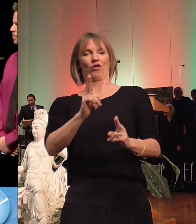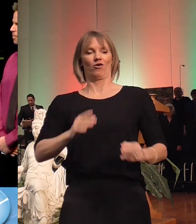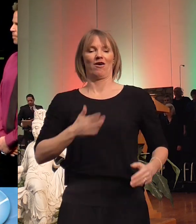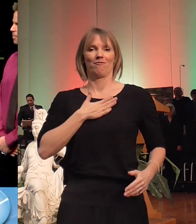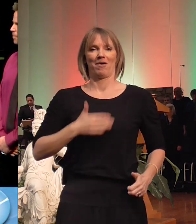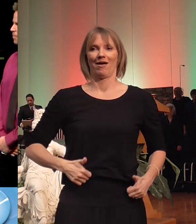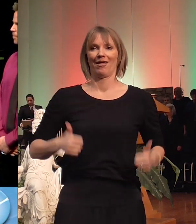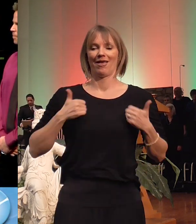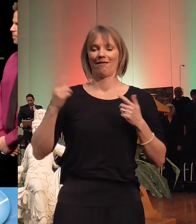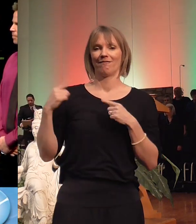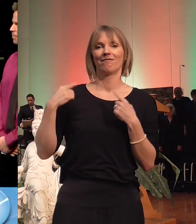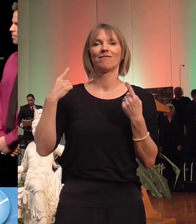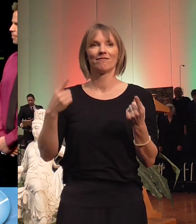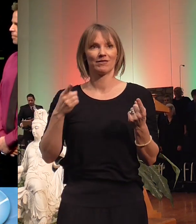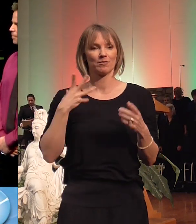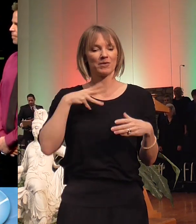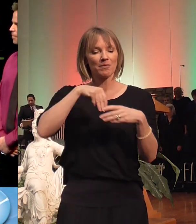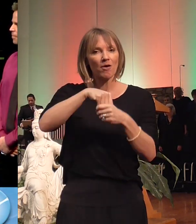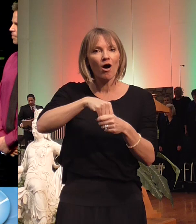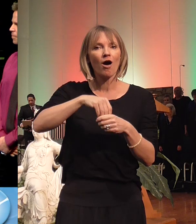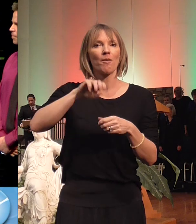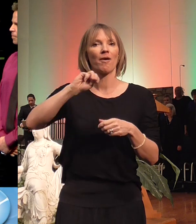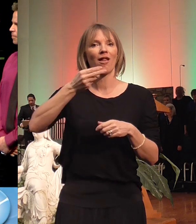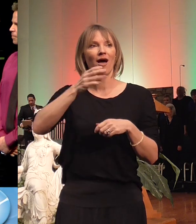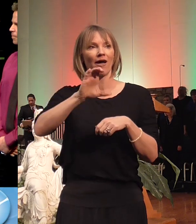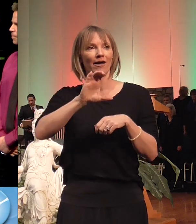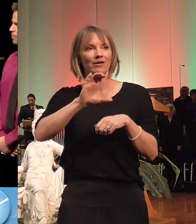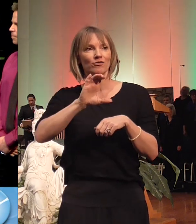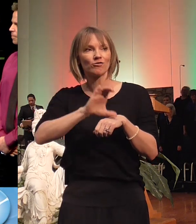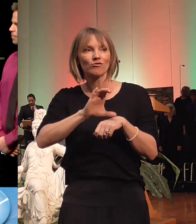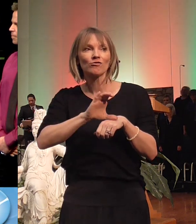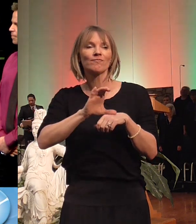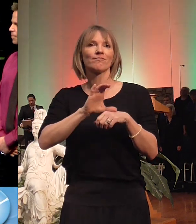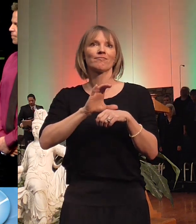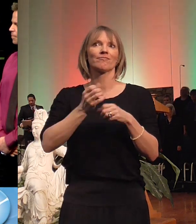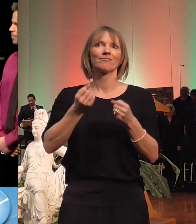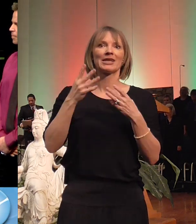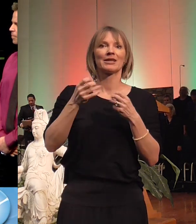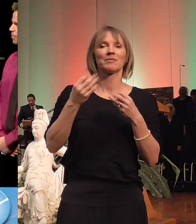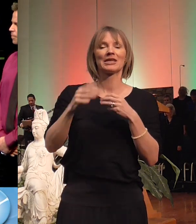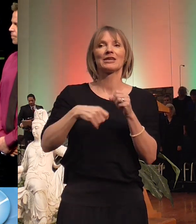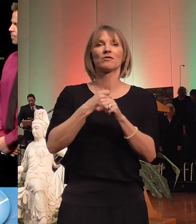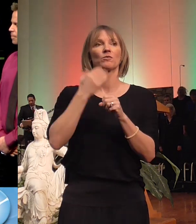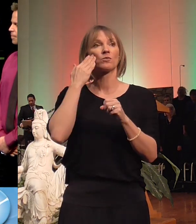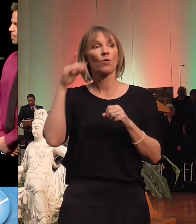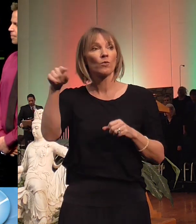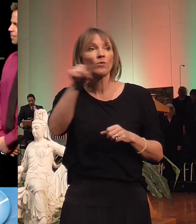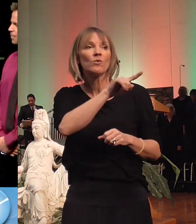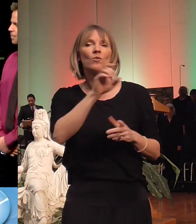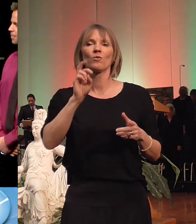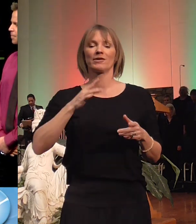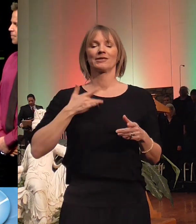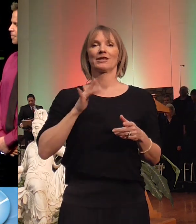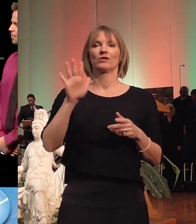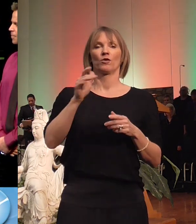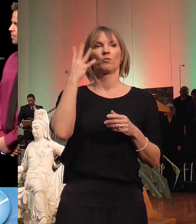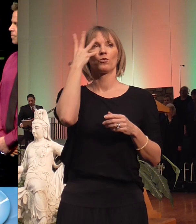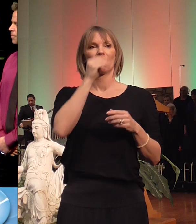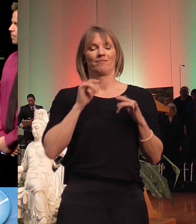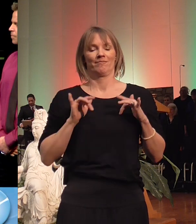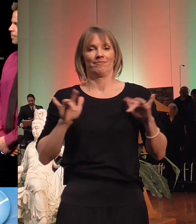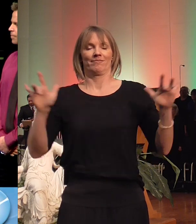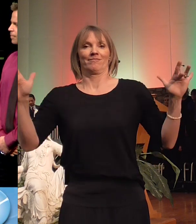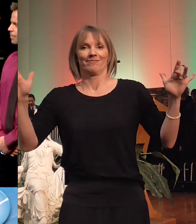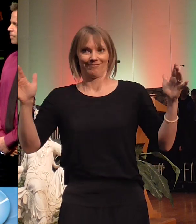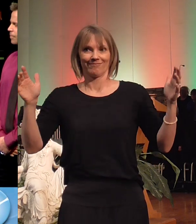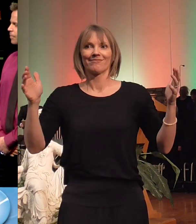lifetime to be a part of the Mile High community for decades, and to know all of you, or to sense the beautiful, vibrant spirit that